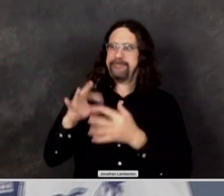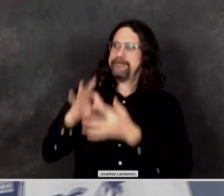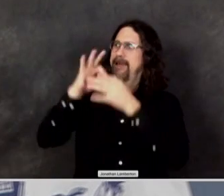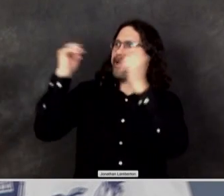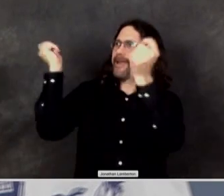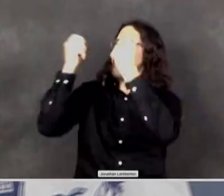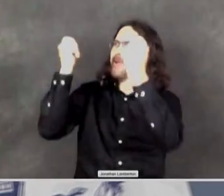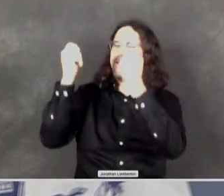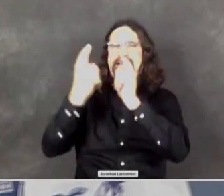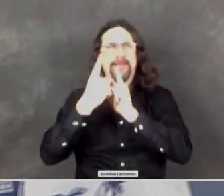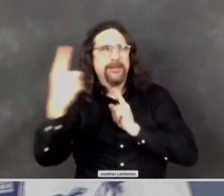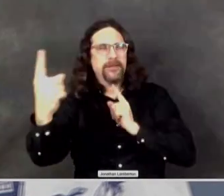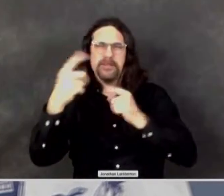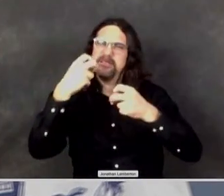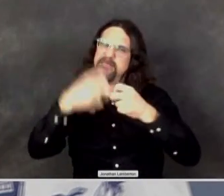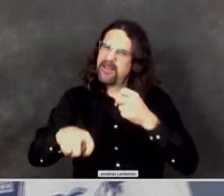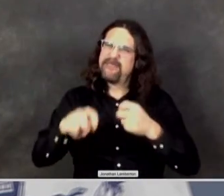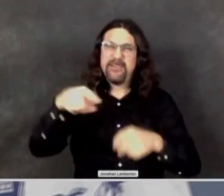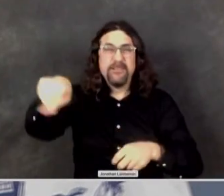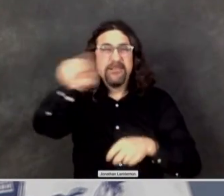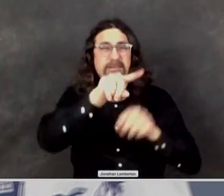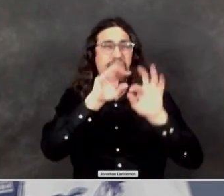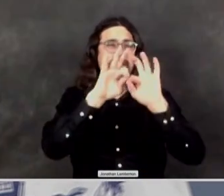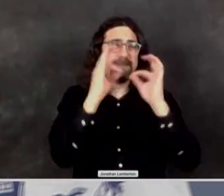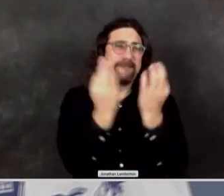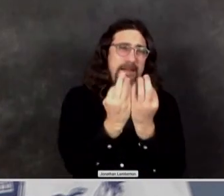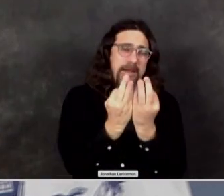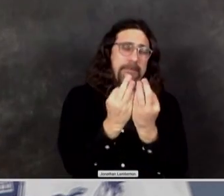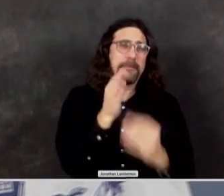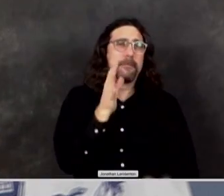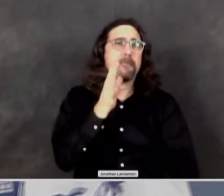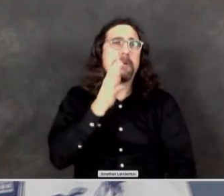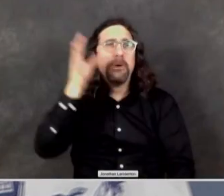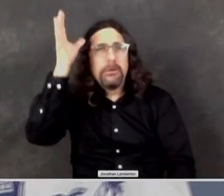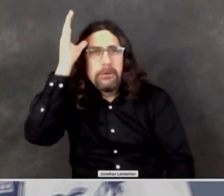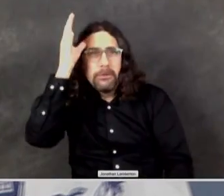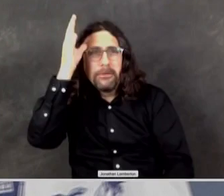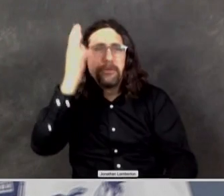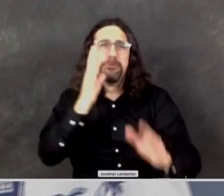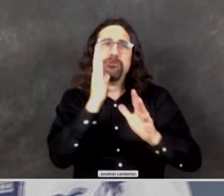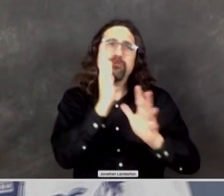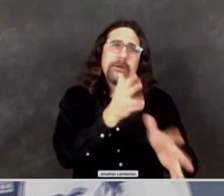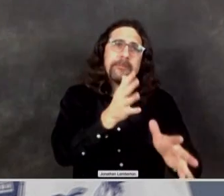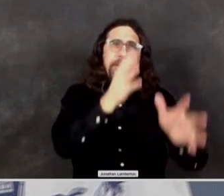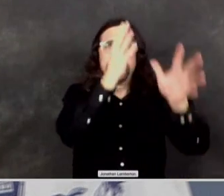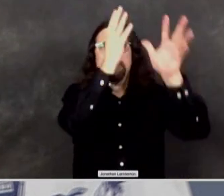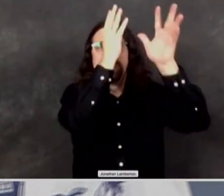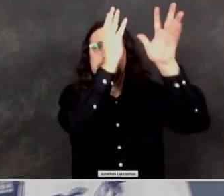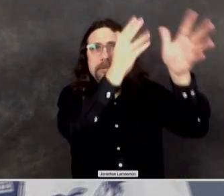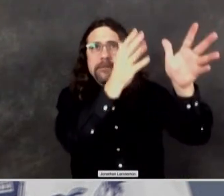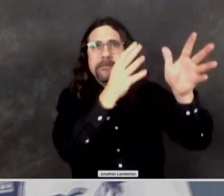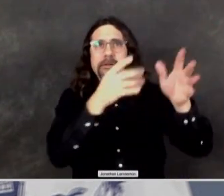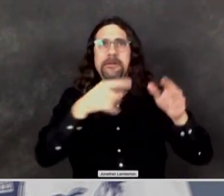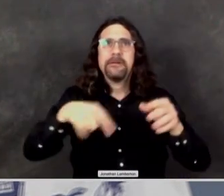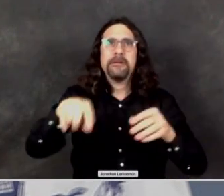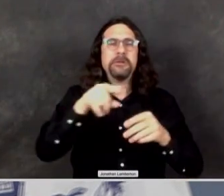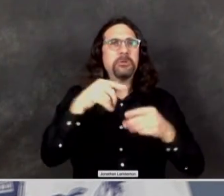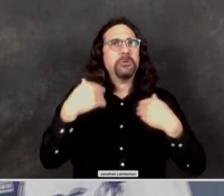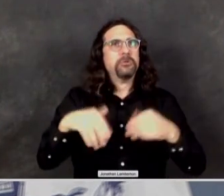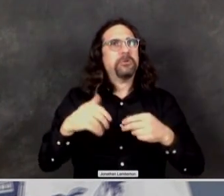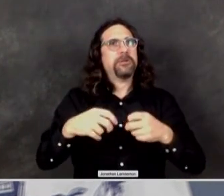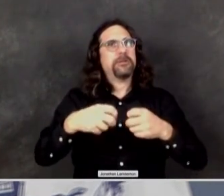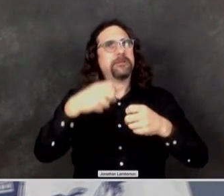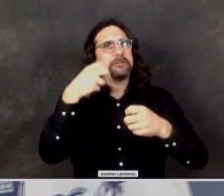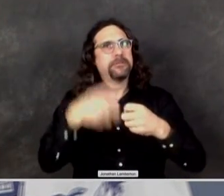connection that they might have and would have in a normal year to their children and grandchildren,